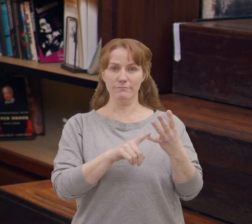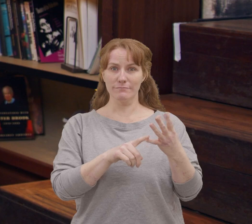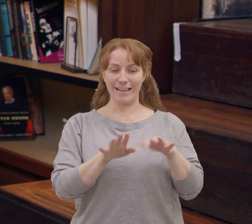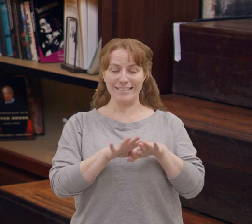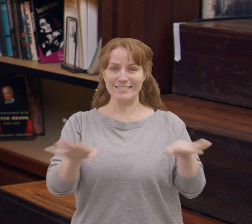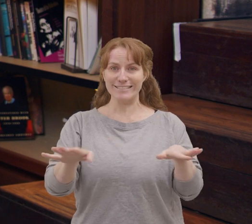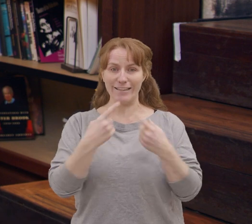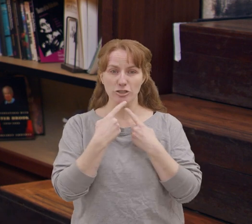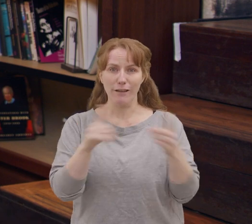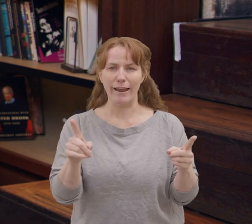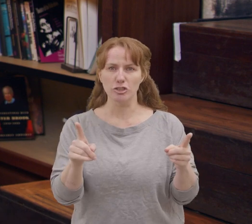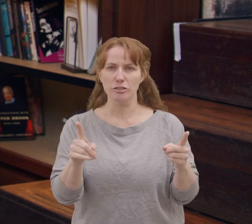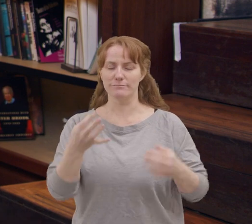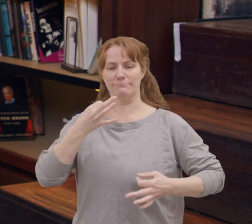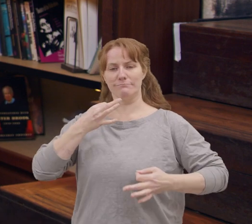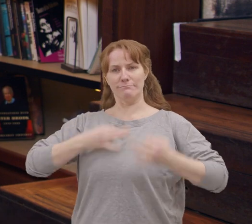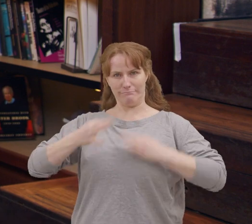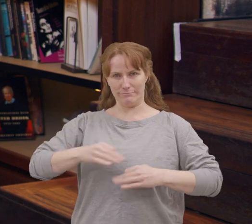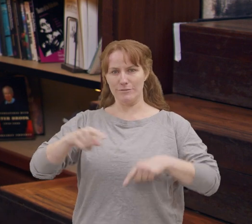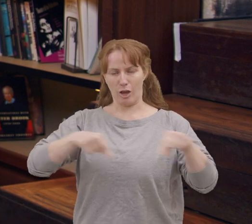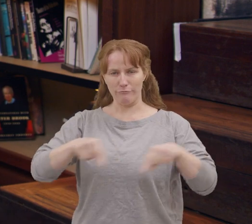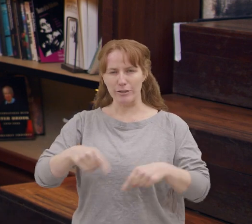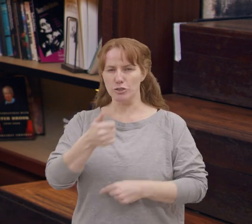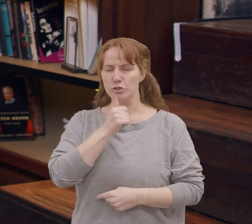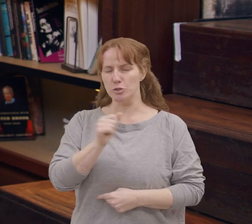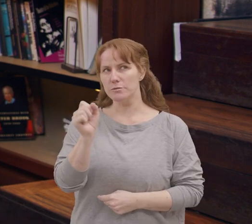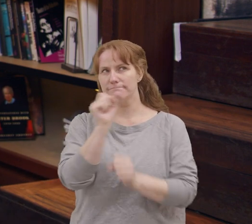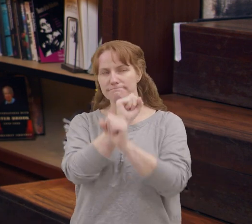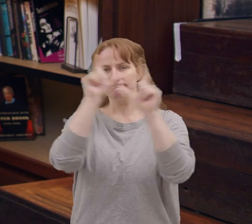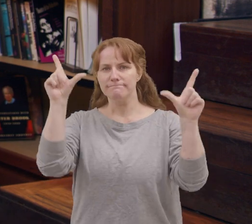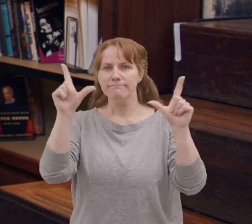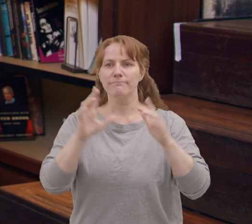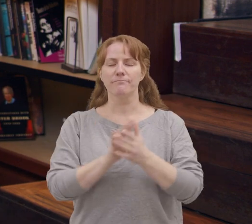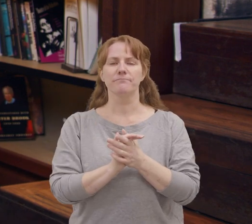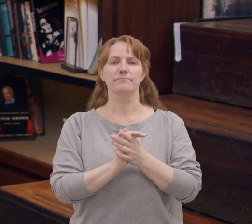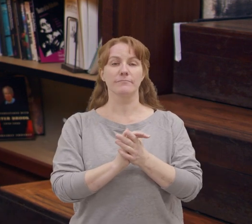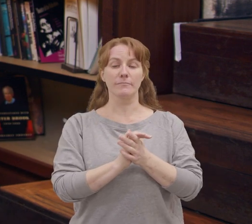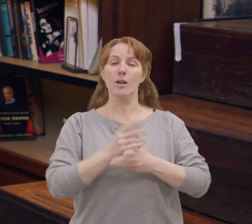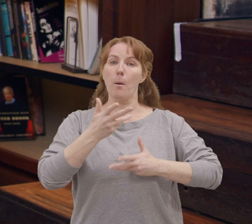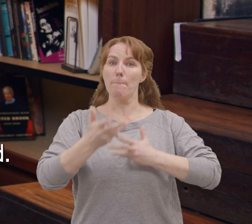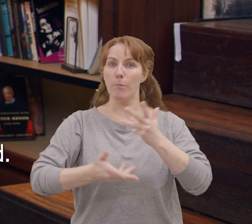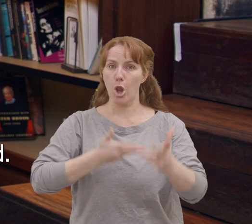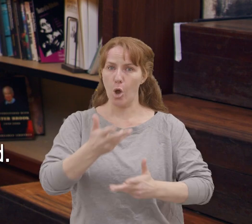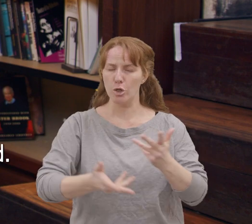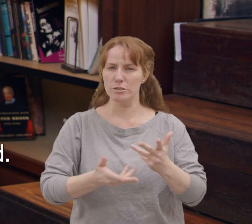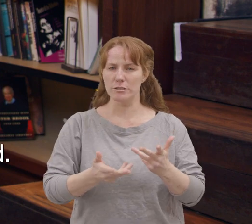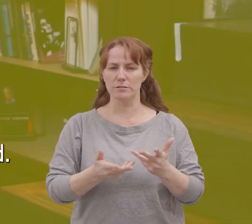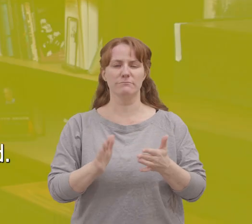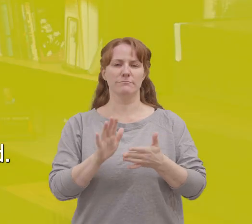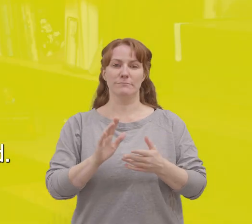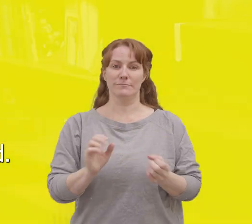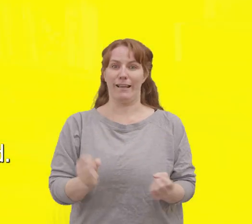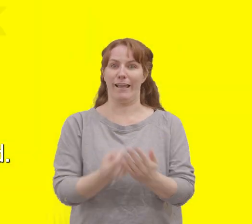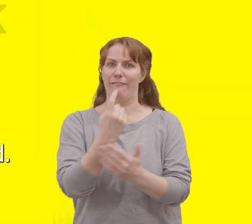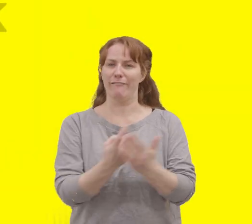It has stage directions, which are for the actors and the directors. And it has plot, which is a series of events or conflict that moves the